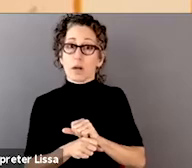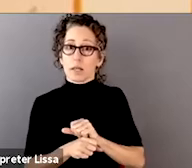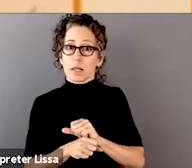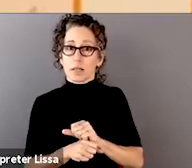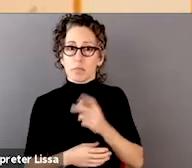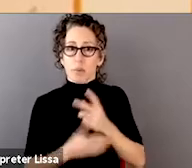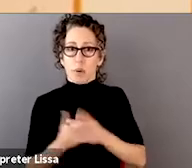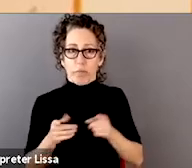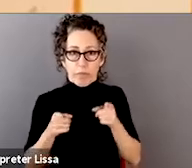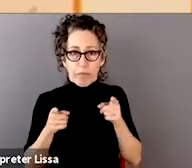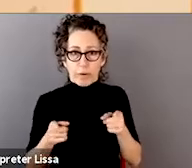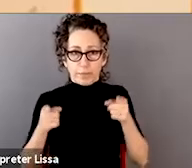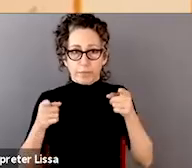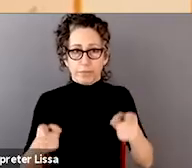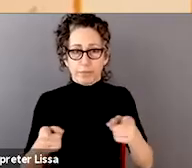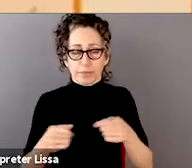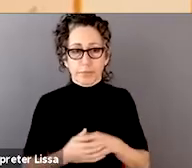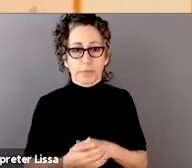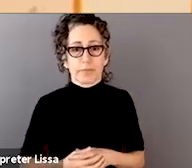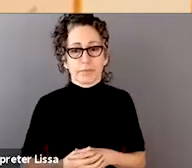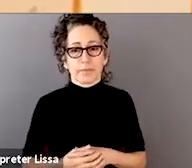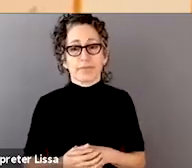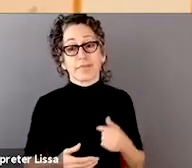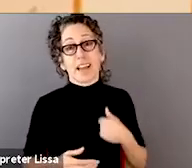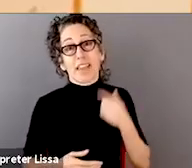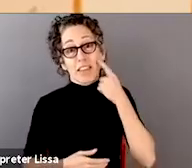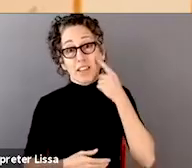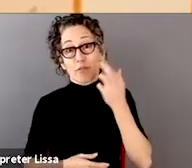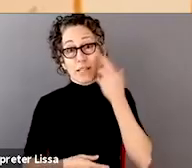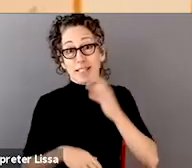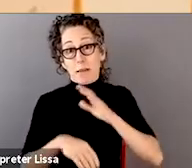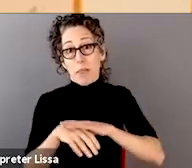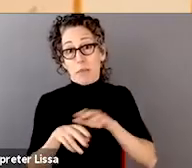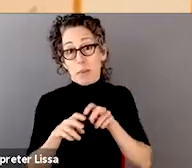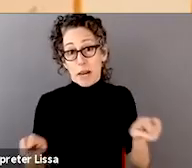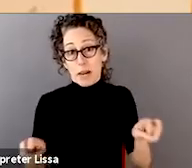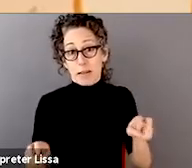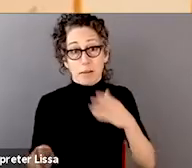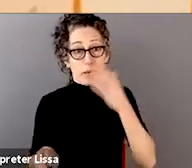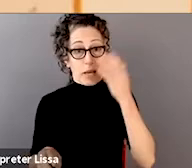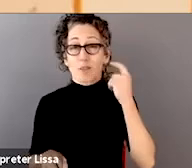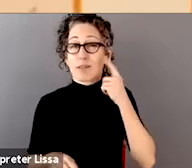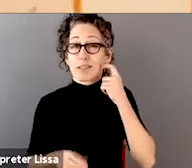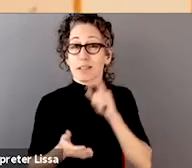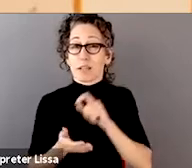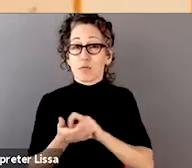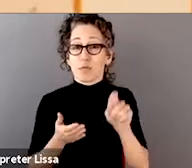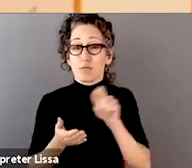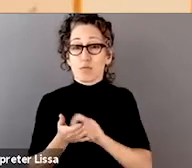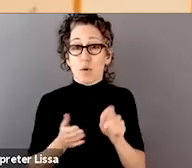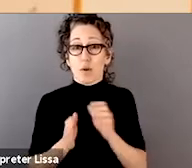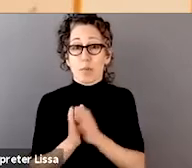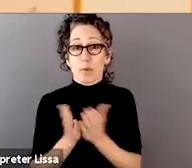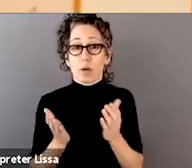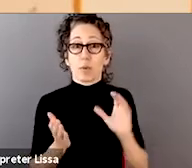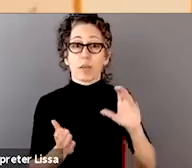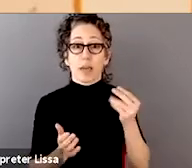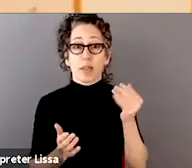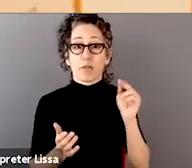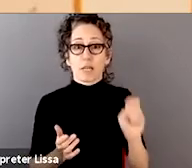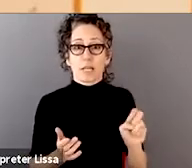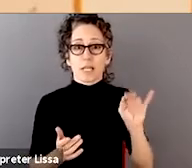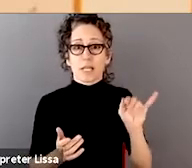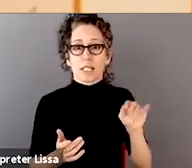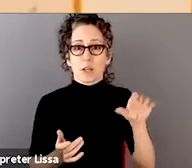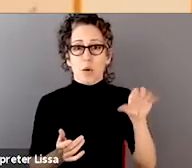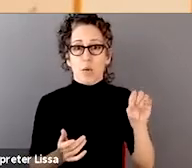So I think that the reason why I'm on the panel is because I recently co-authored a book with Catherine D'Ignazio over at MIT called